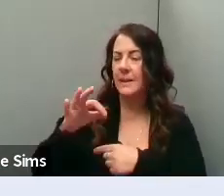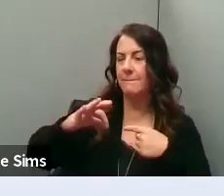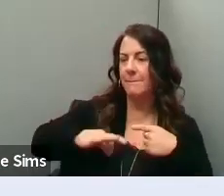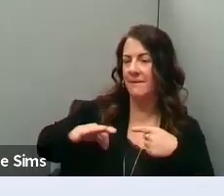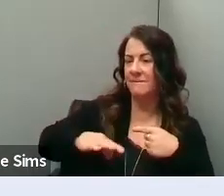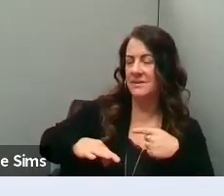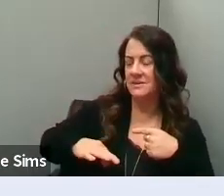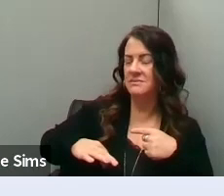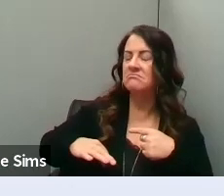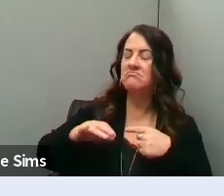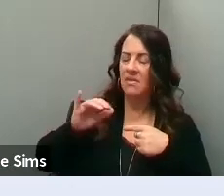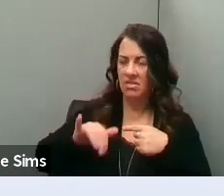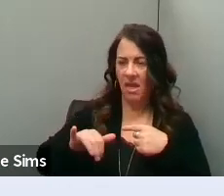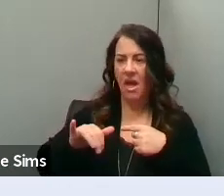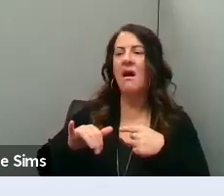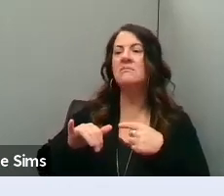are